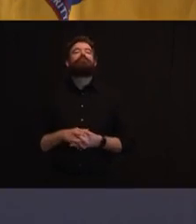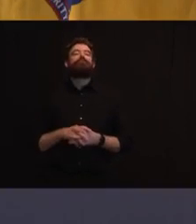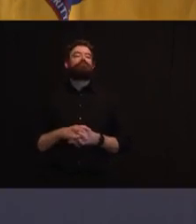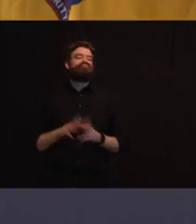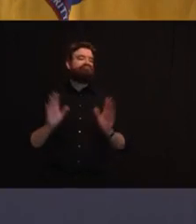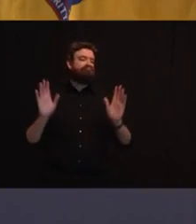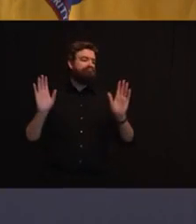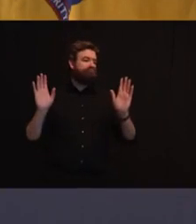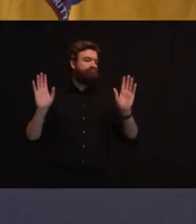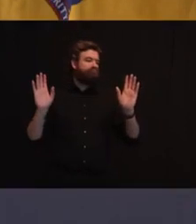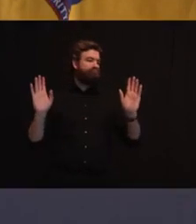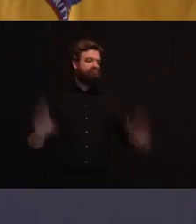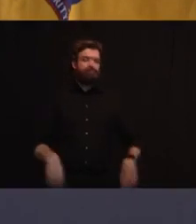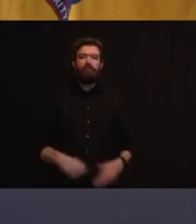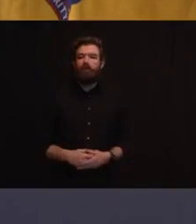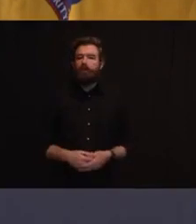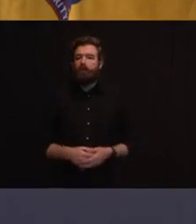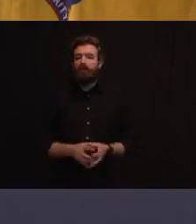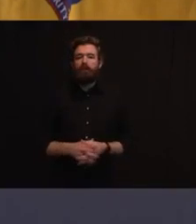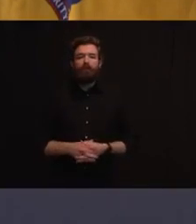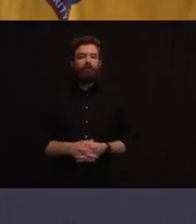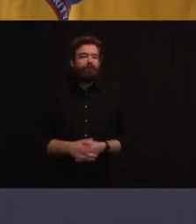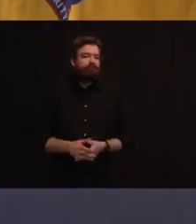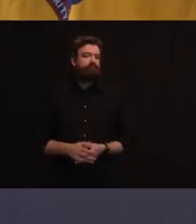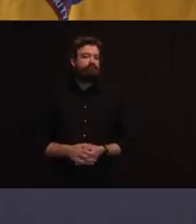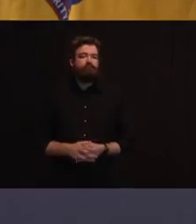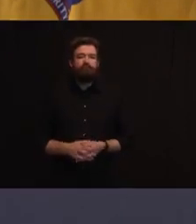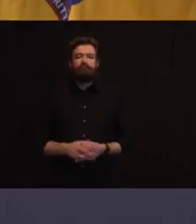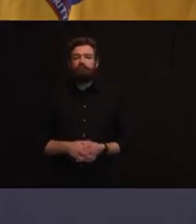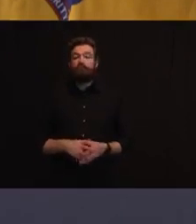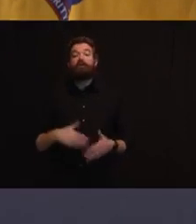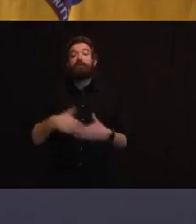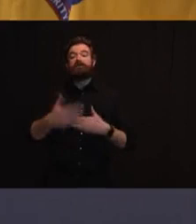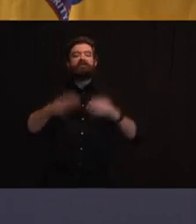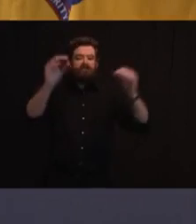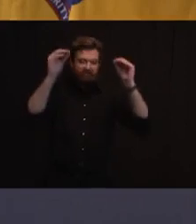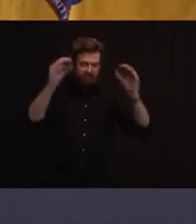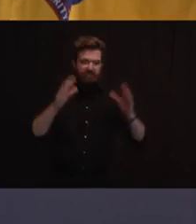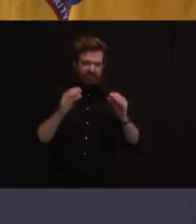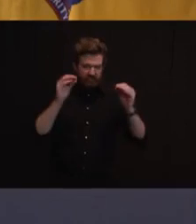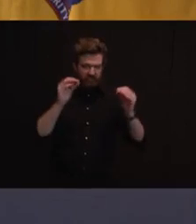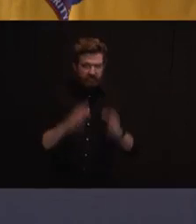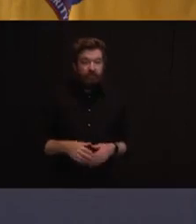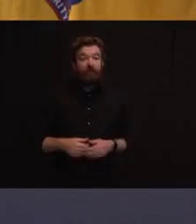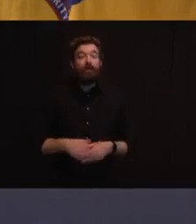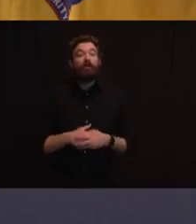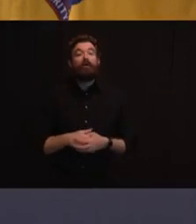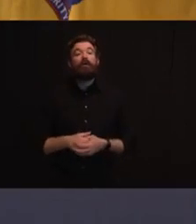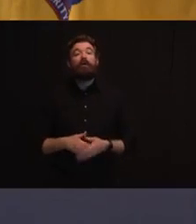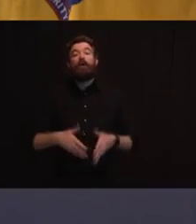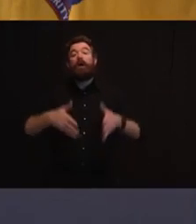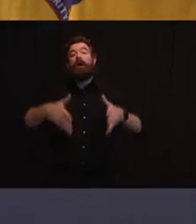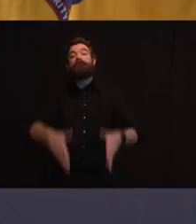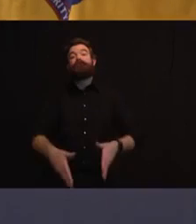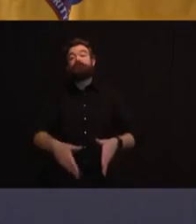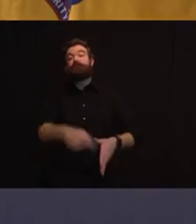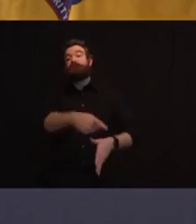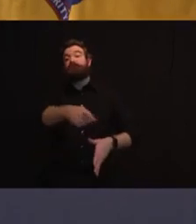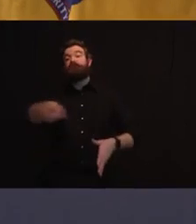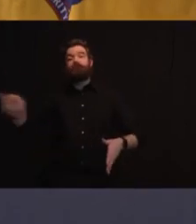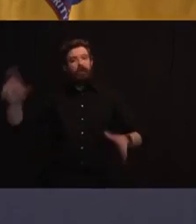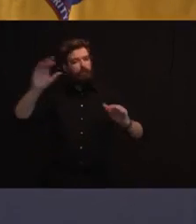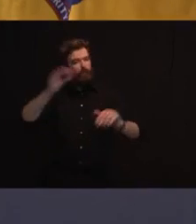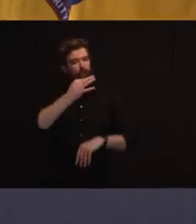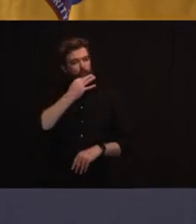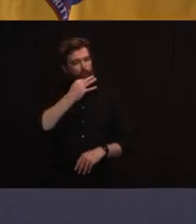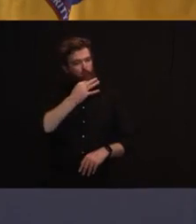an example. They're on deck. We can't wait to get to the broader population. In the meantime, if you are an educator or an